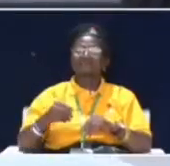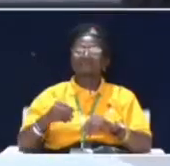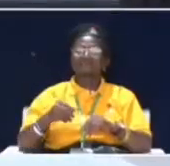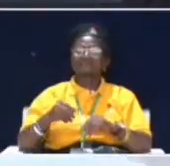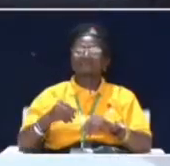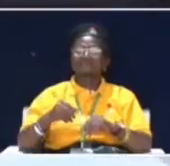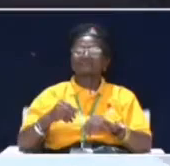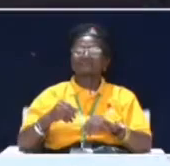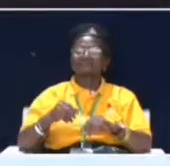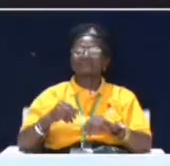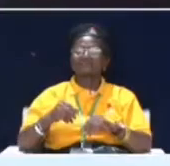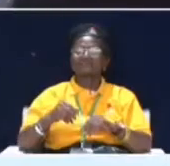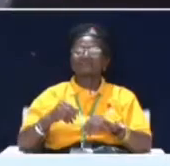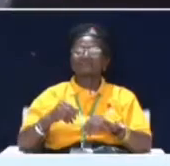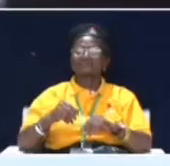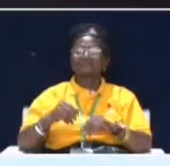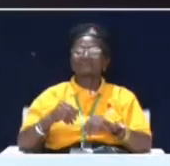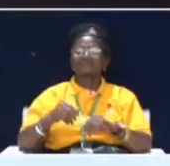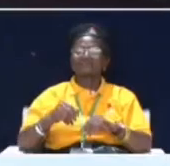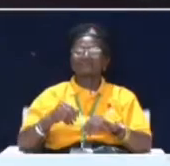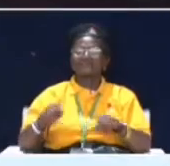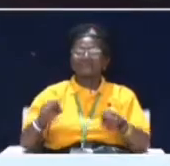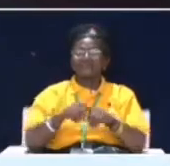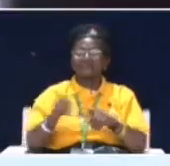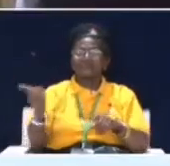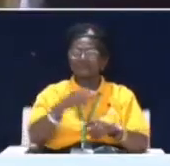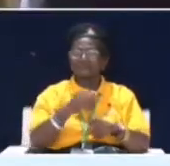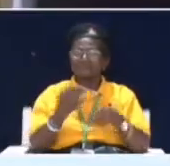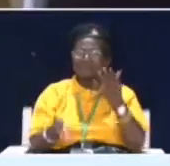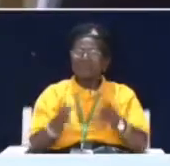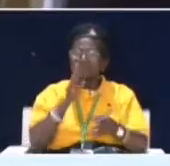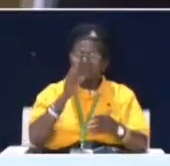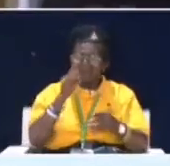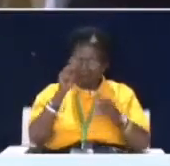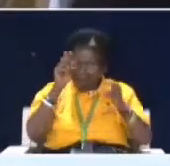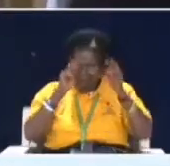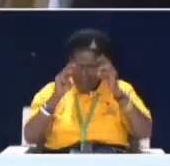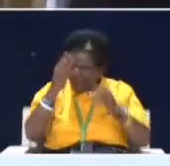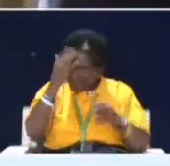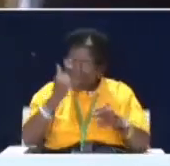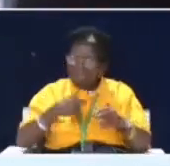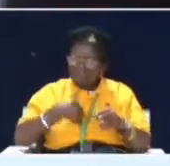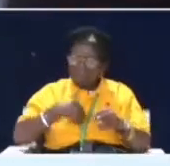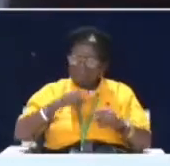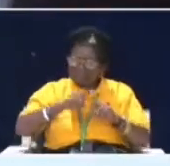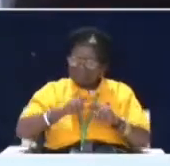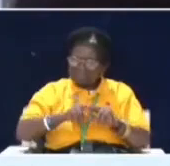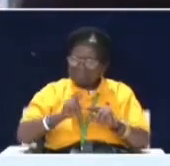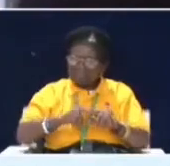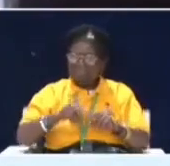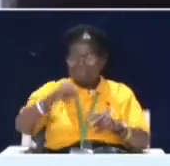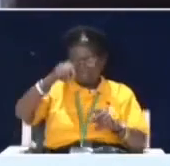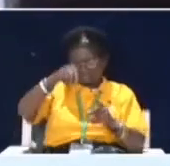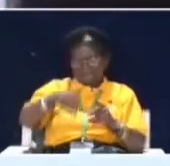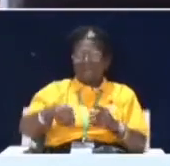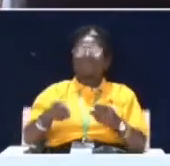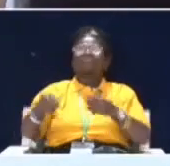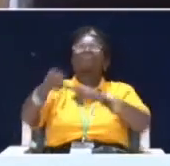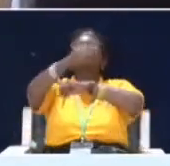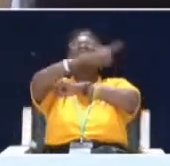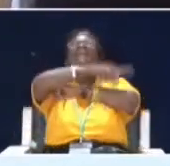Thursday. So you'll probably be wondering, why am I sitting down today? I just want you to